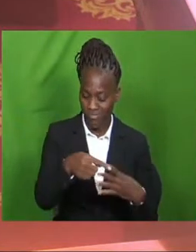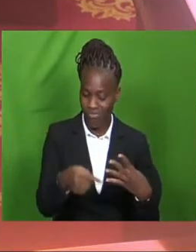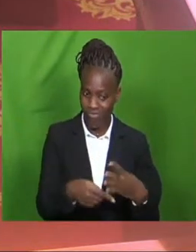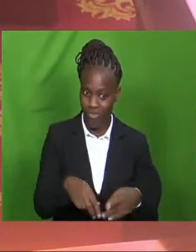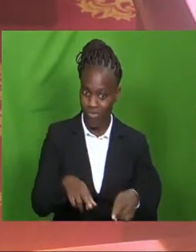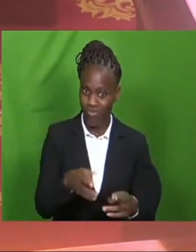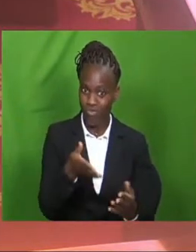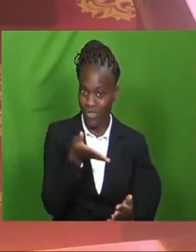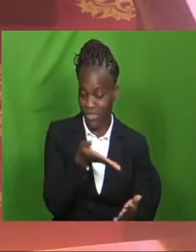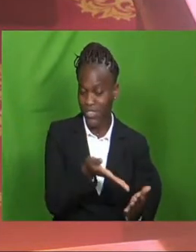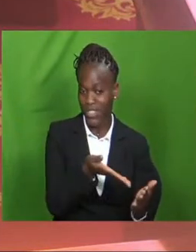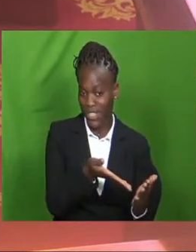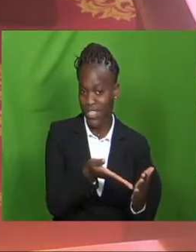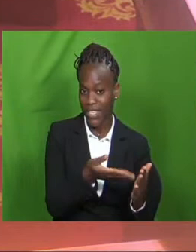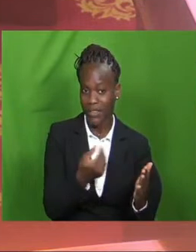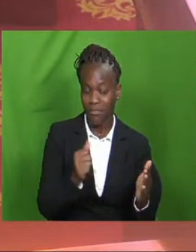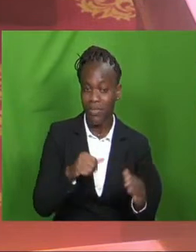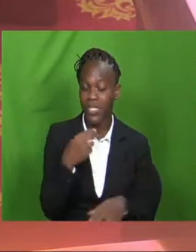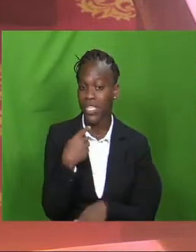I can say that